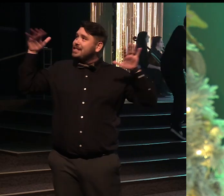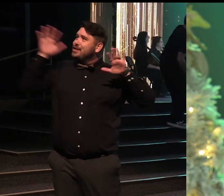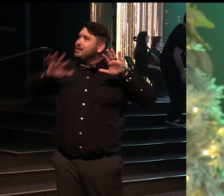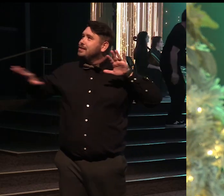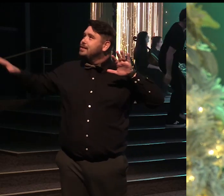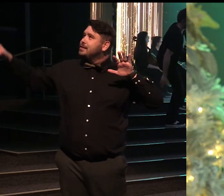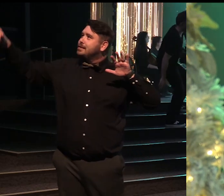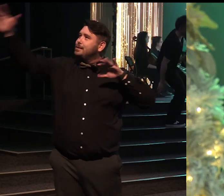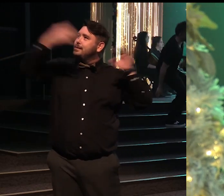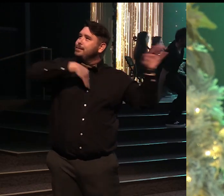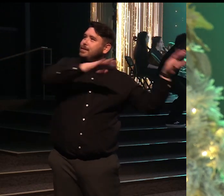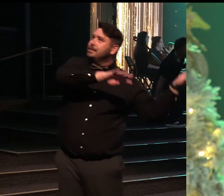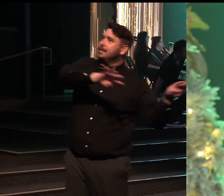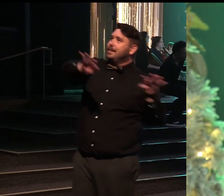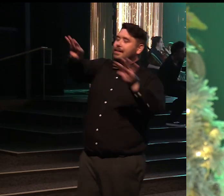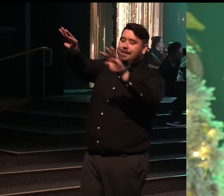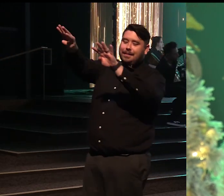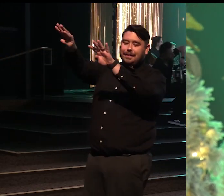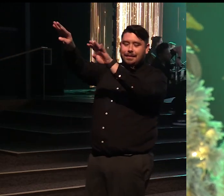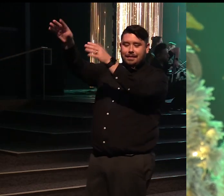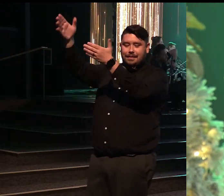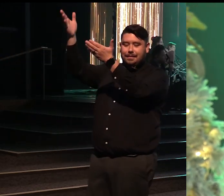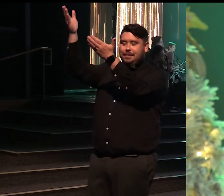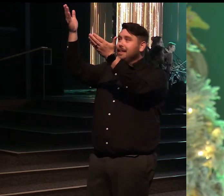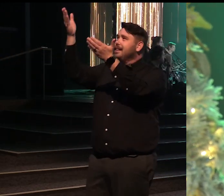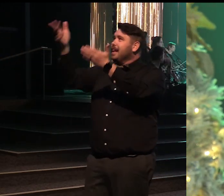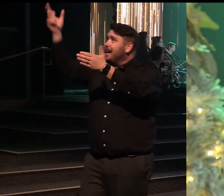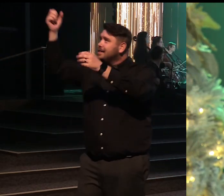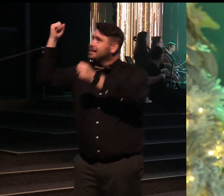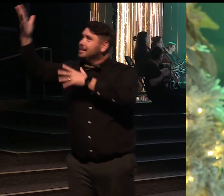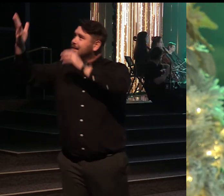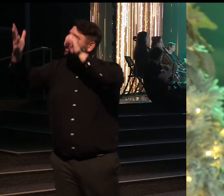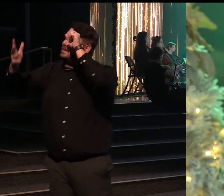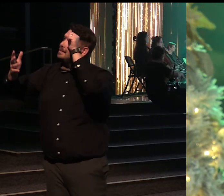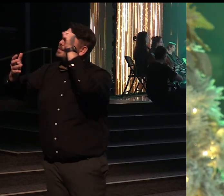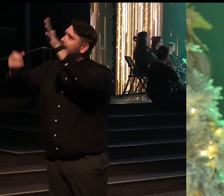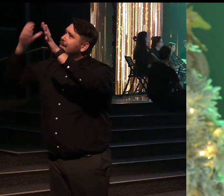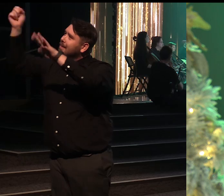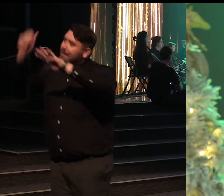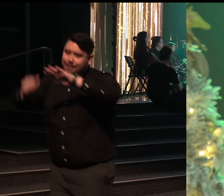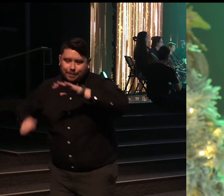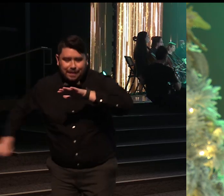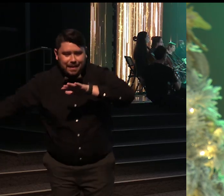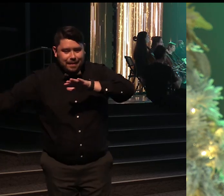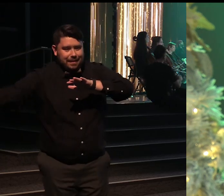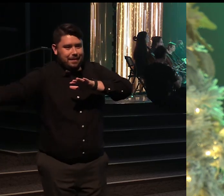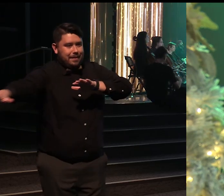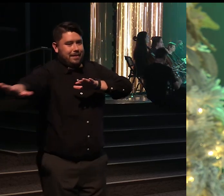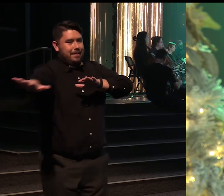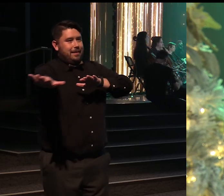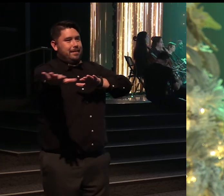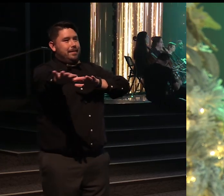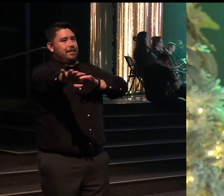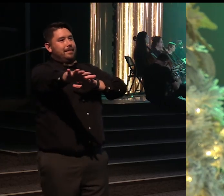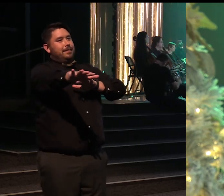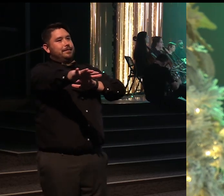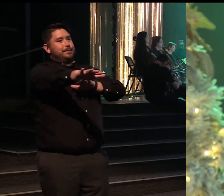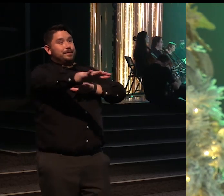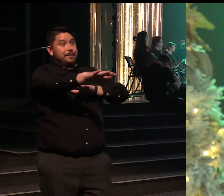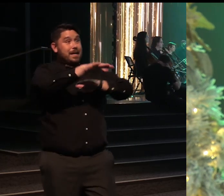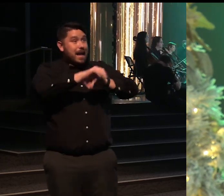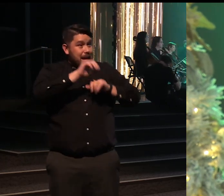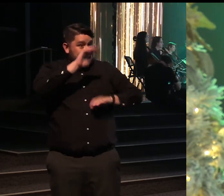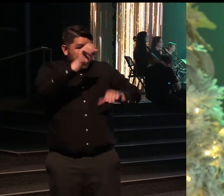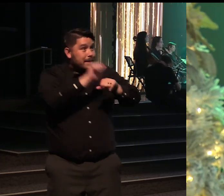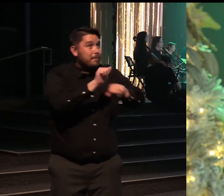We have heard on high, sweetly singing o'er the plains